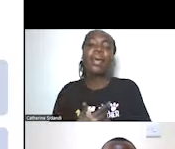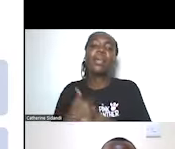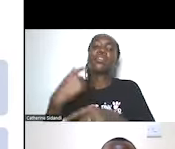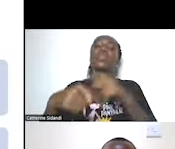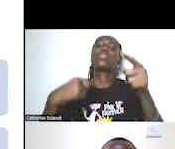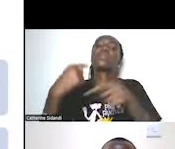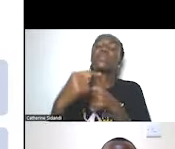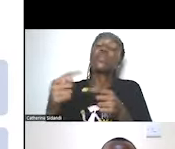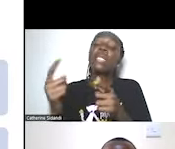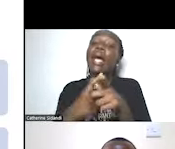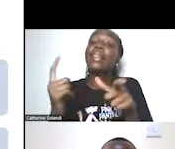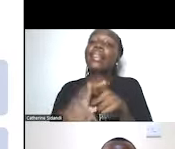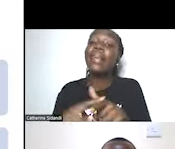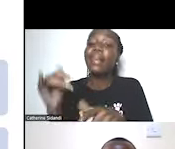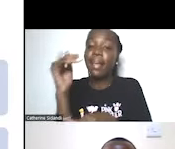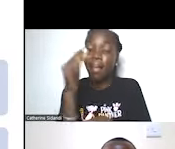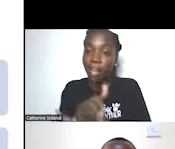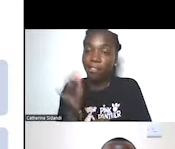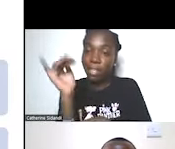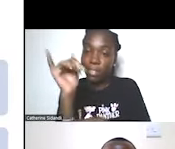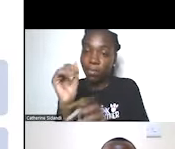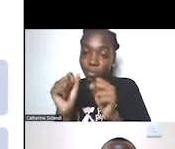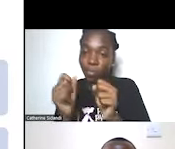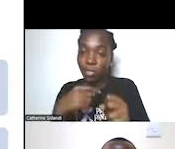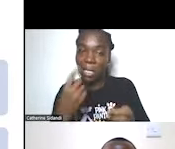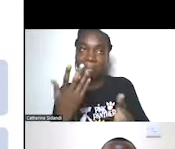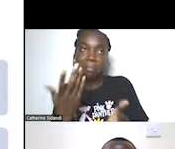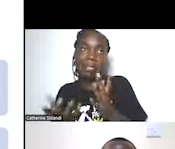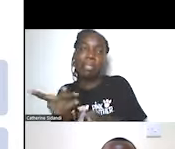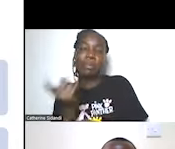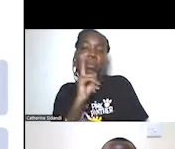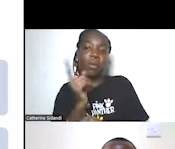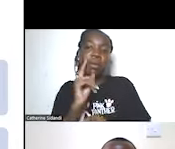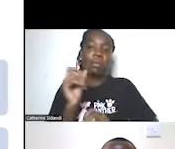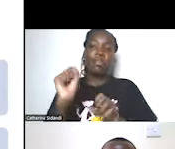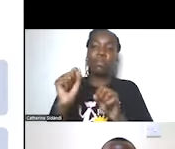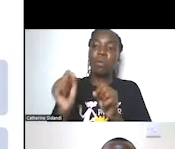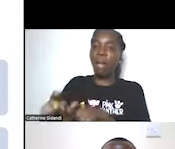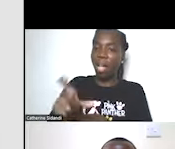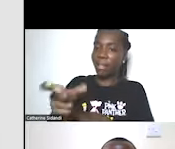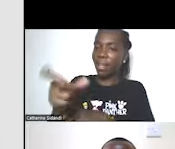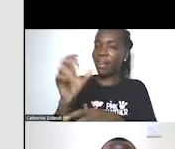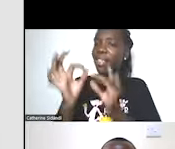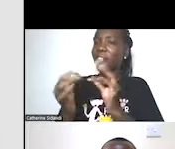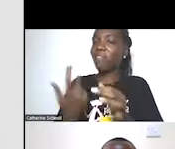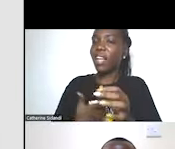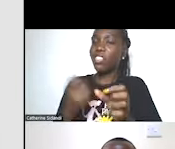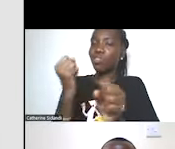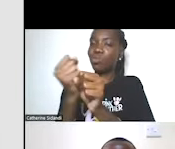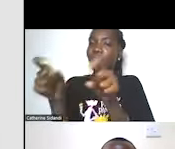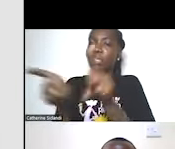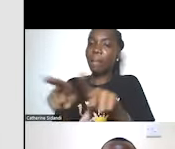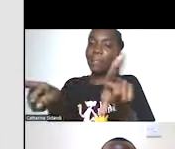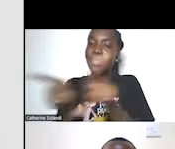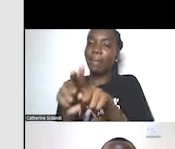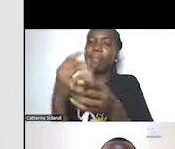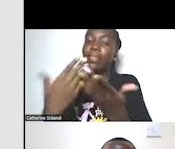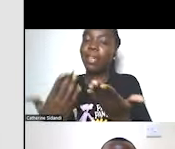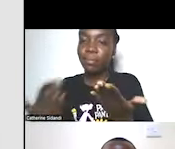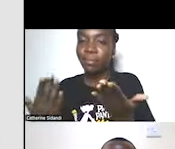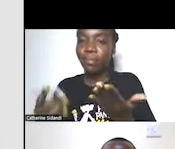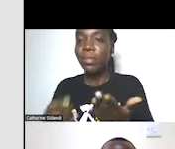that, then now we can say possibly tomorrow we can also trend if we do the same things. So I'm having examples